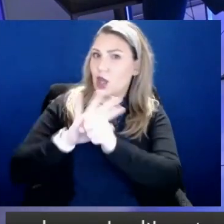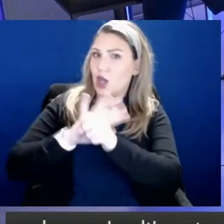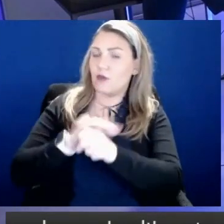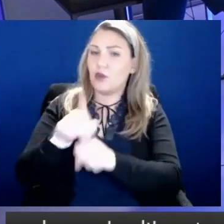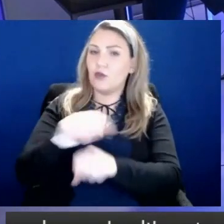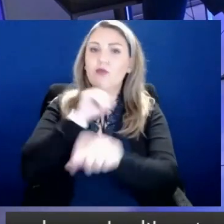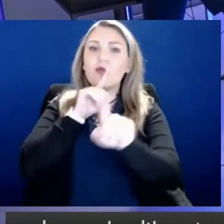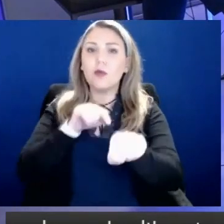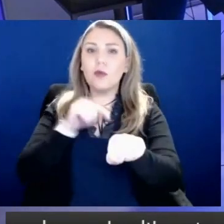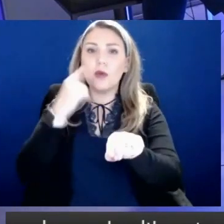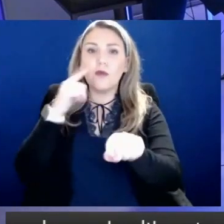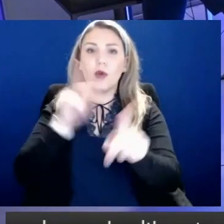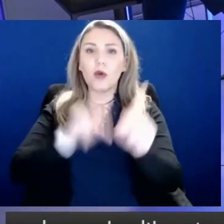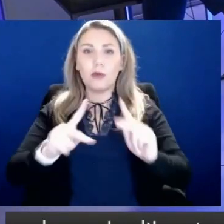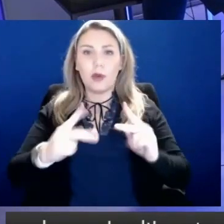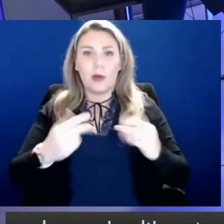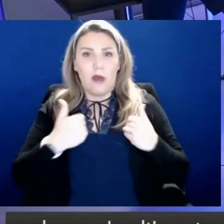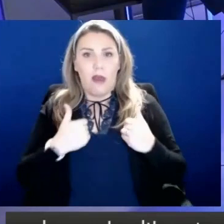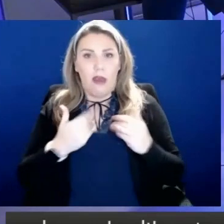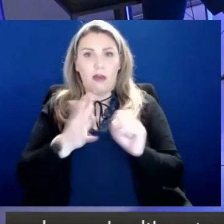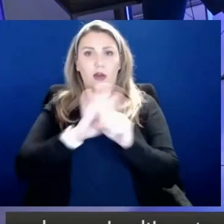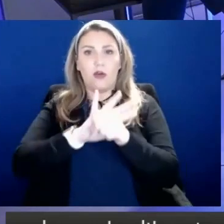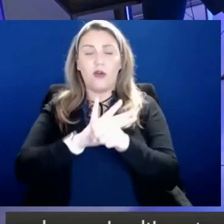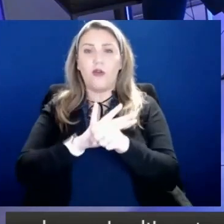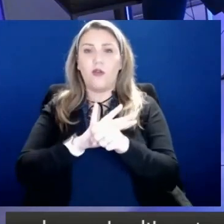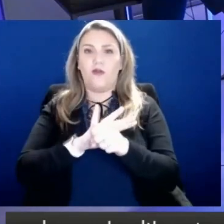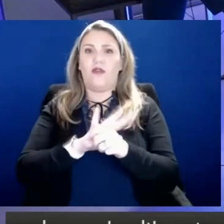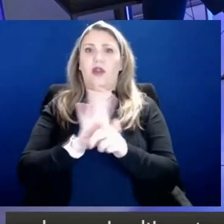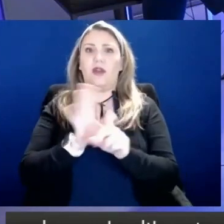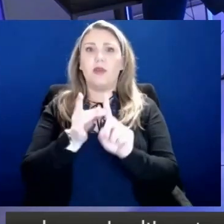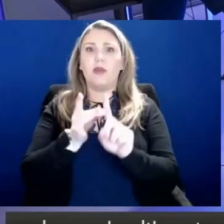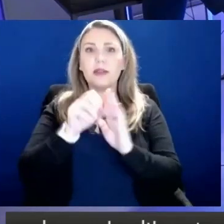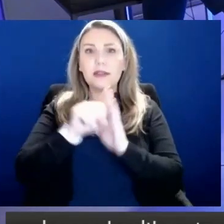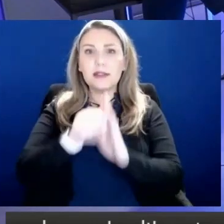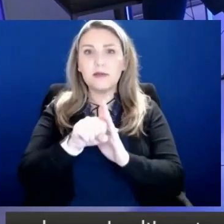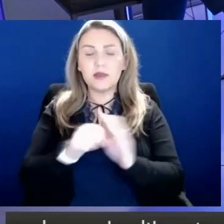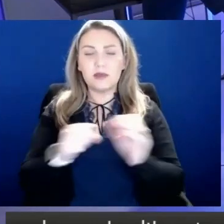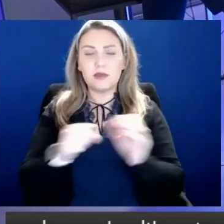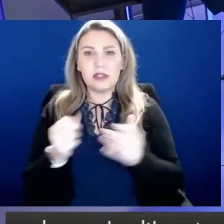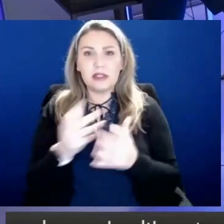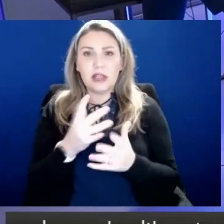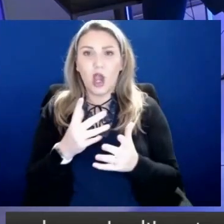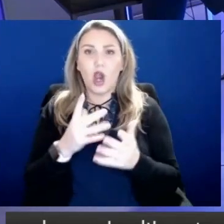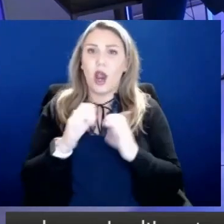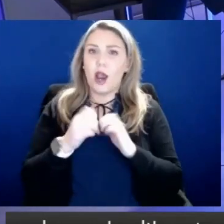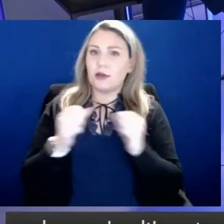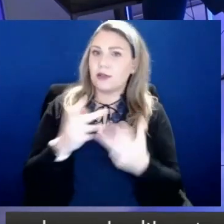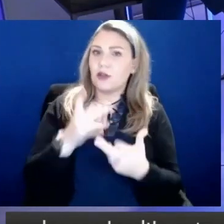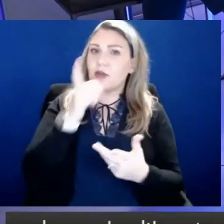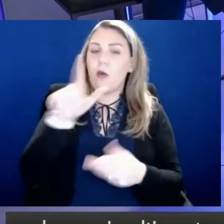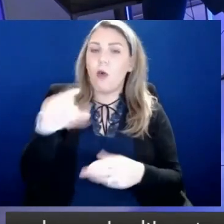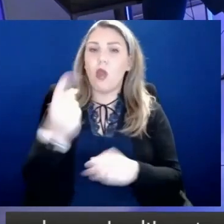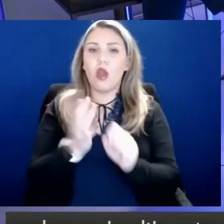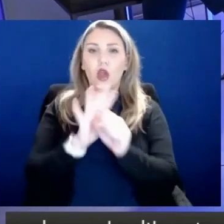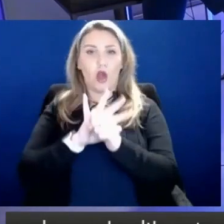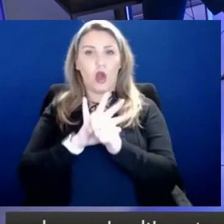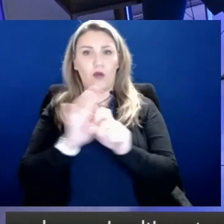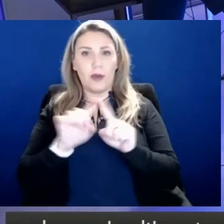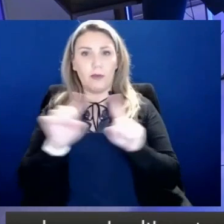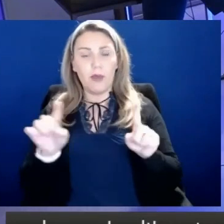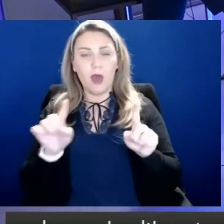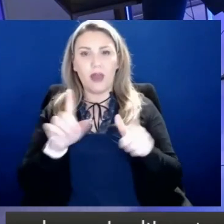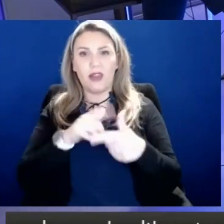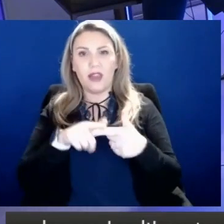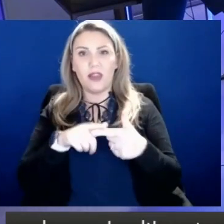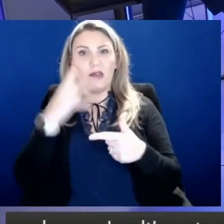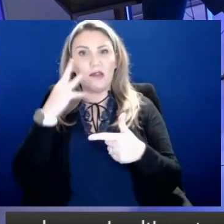who've had COVID, who get these symptoms. It is frightening. We've talked about how scary it is, not just to get COVID, but to then experience